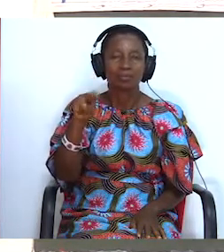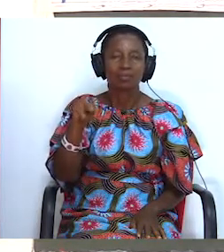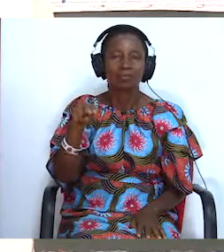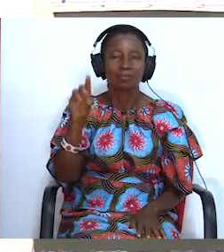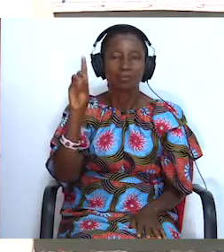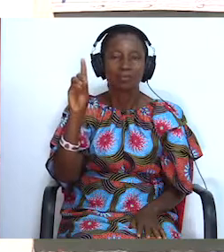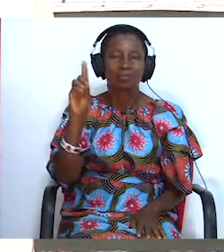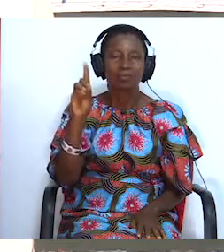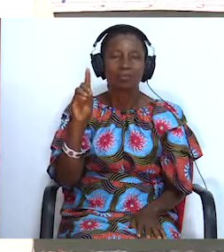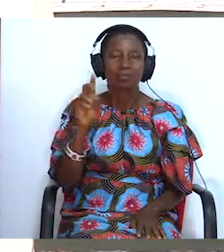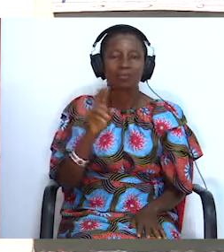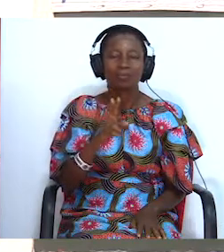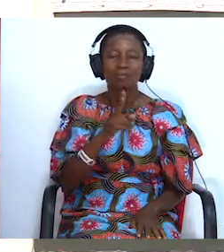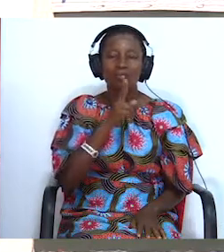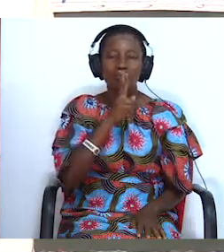Very good.